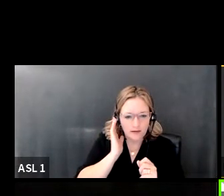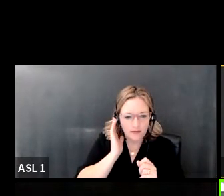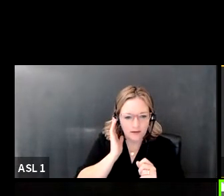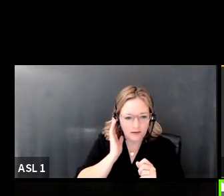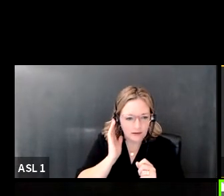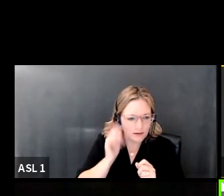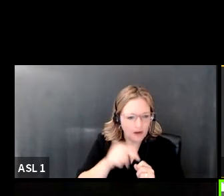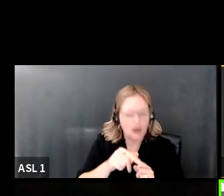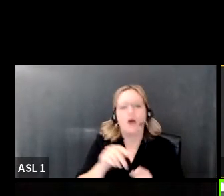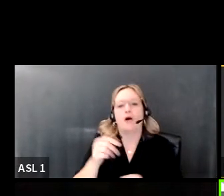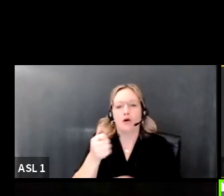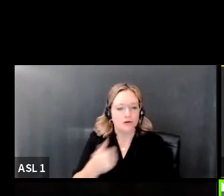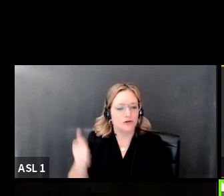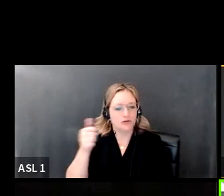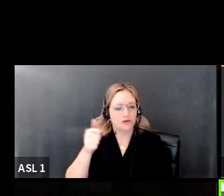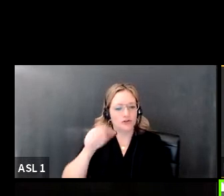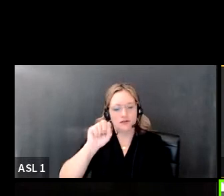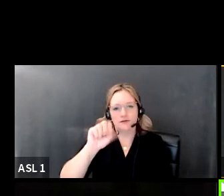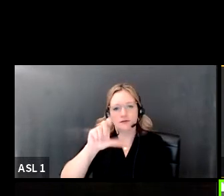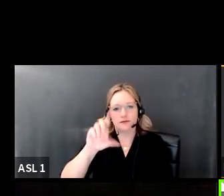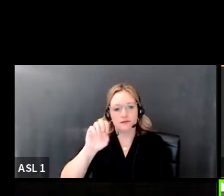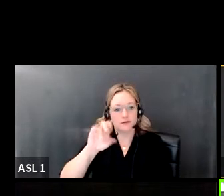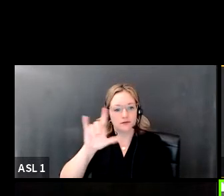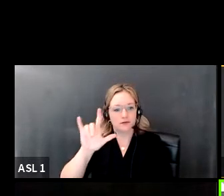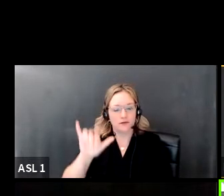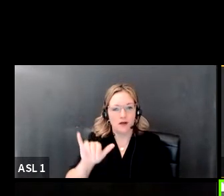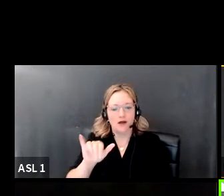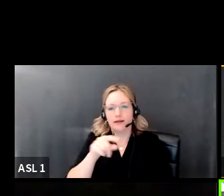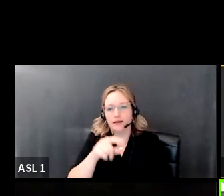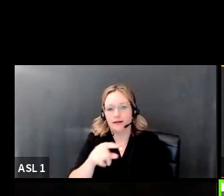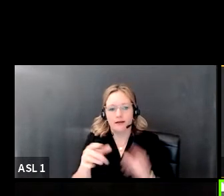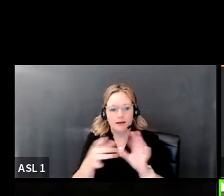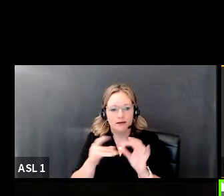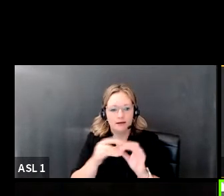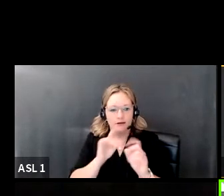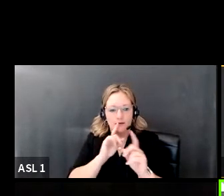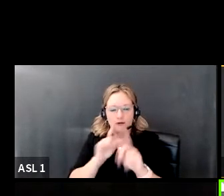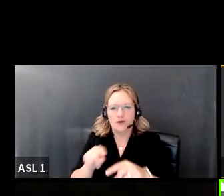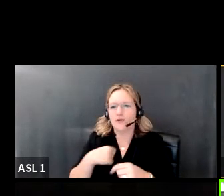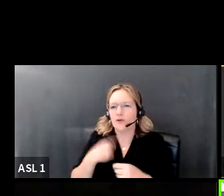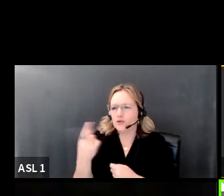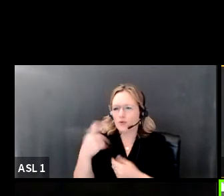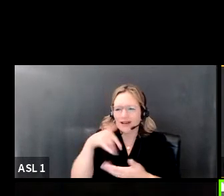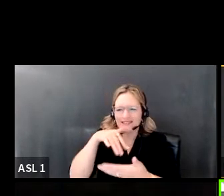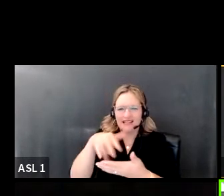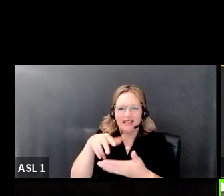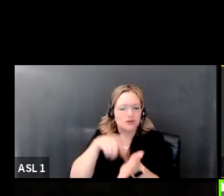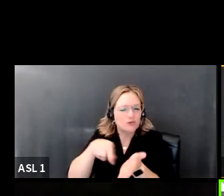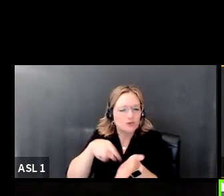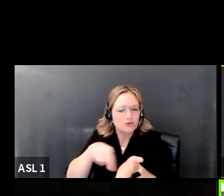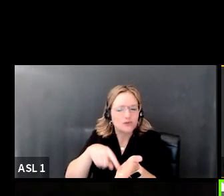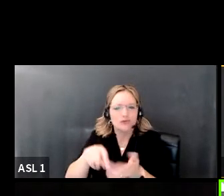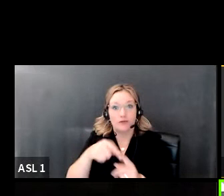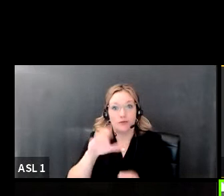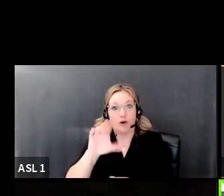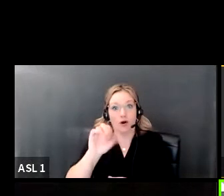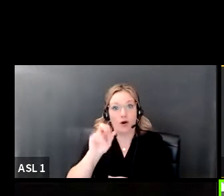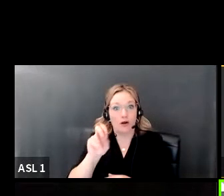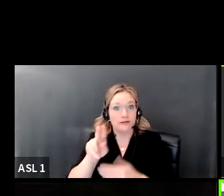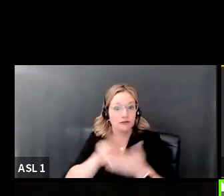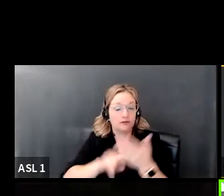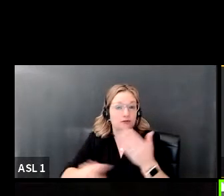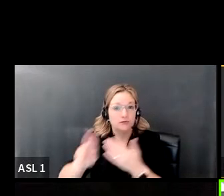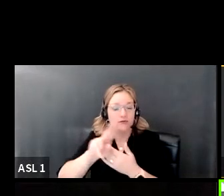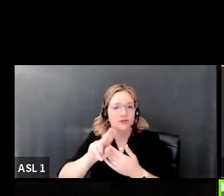um the study that was being done by linda duxbury out of carleton university unfortunately the global pandemic and its impact